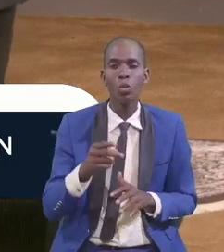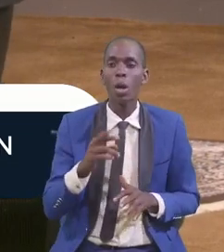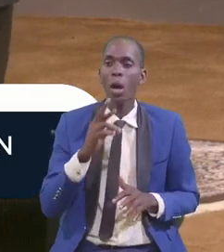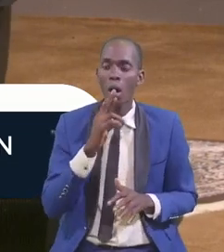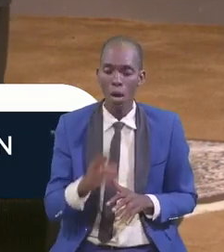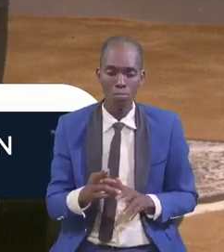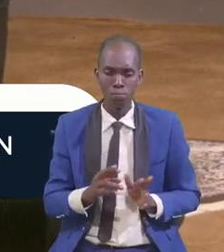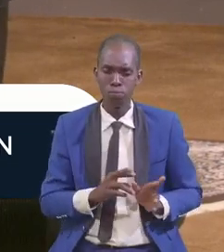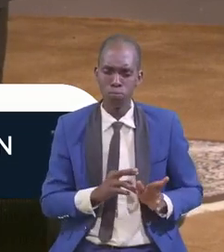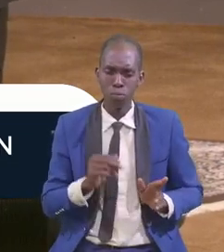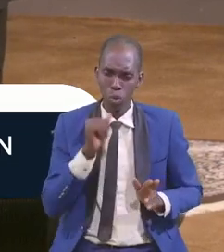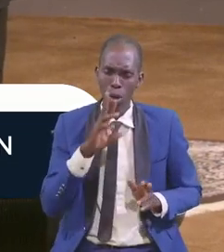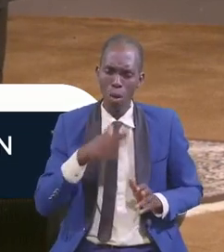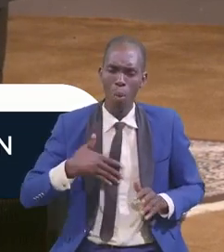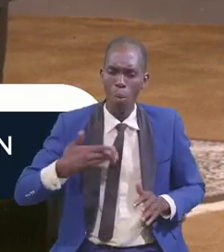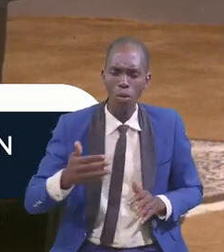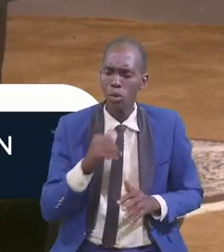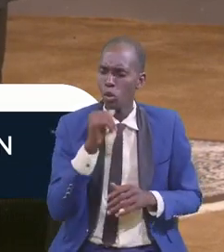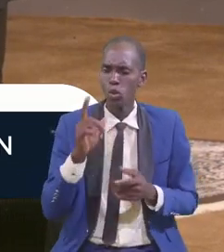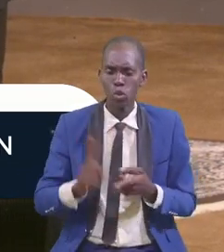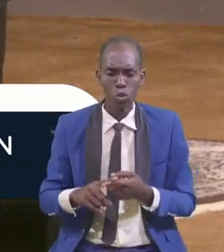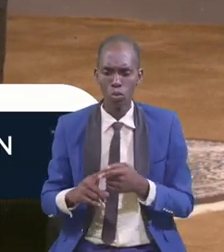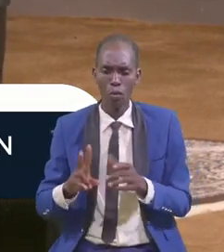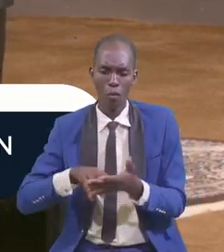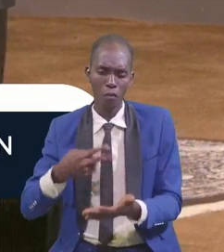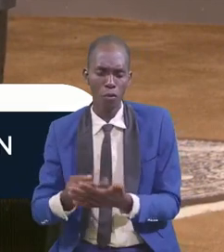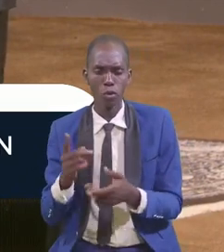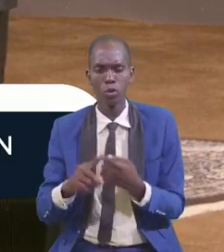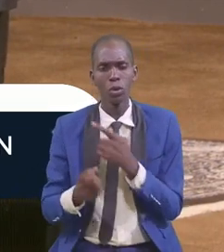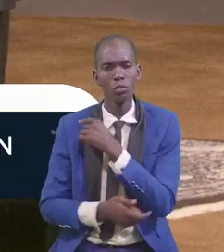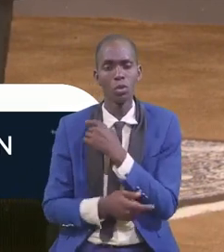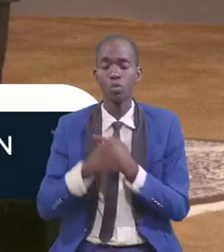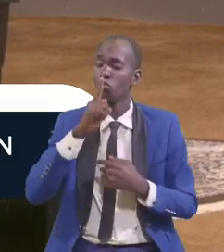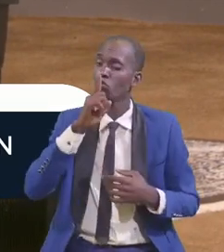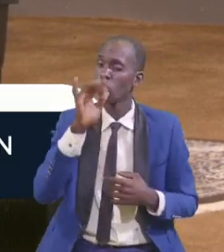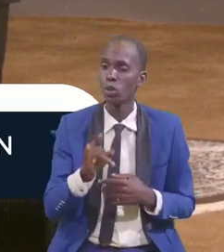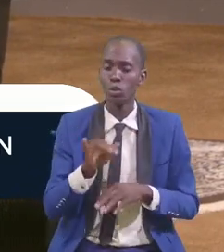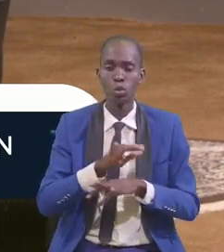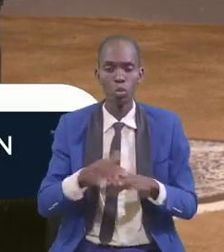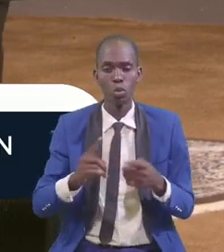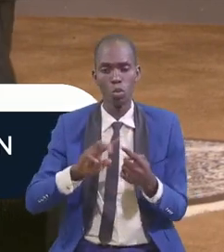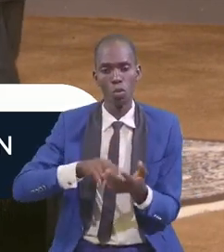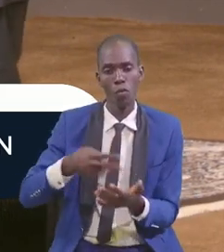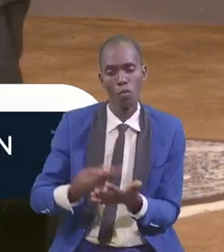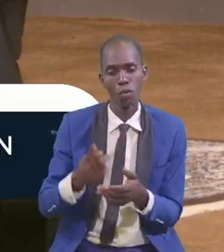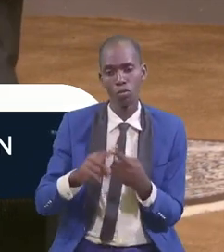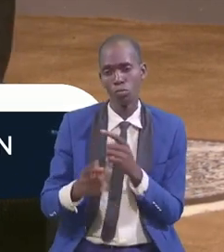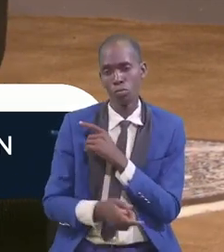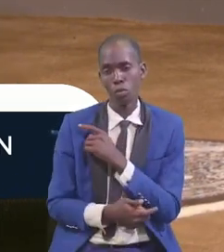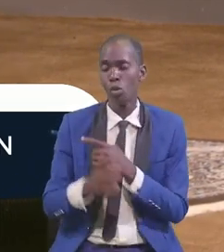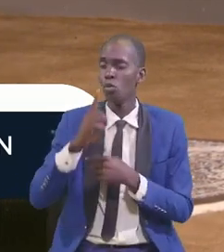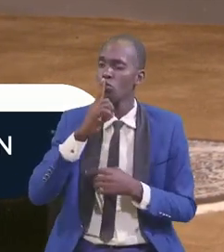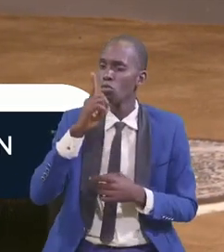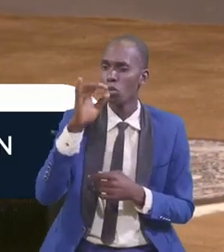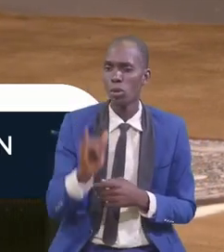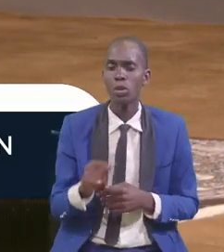to fall into that temptation. Really, you desire that the grace of God remain in